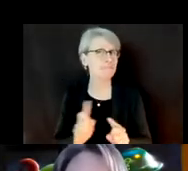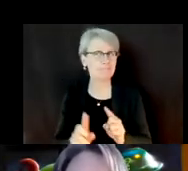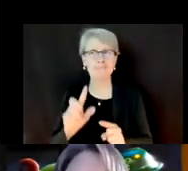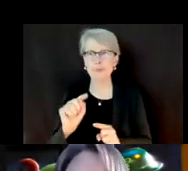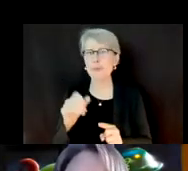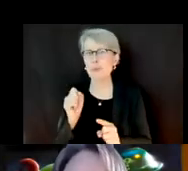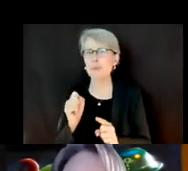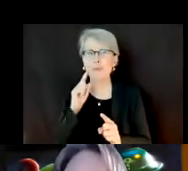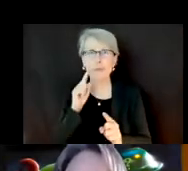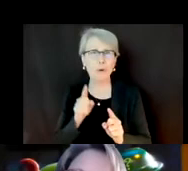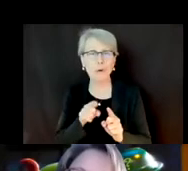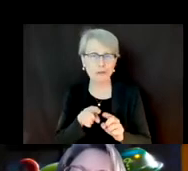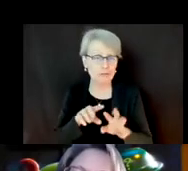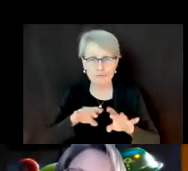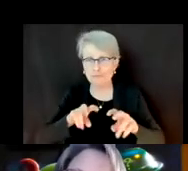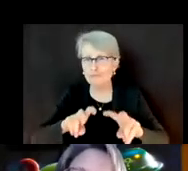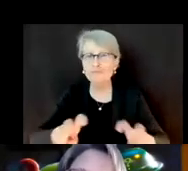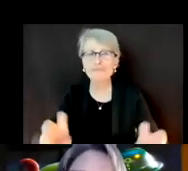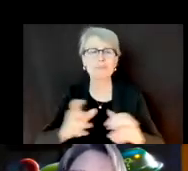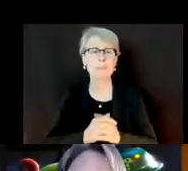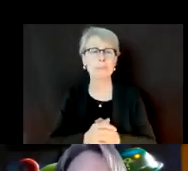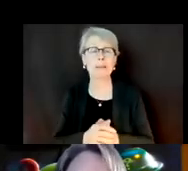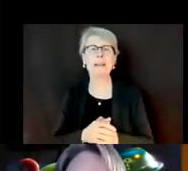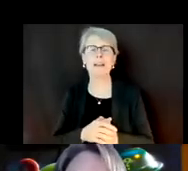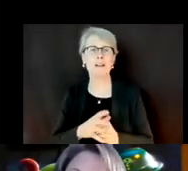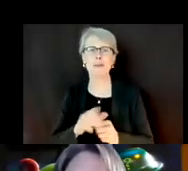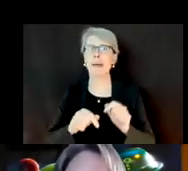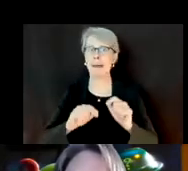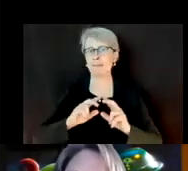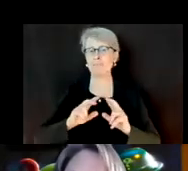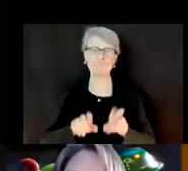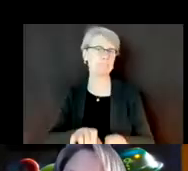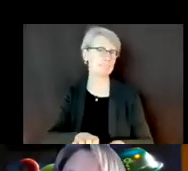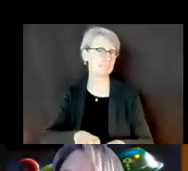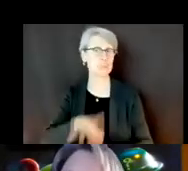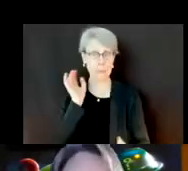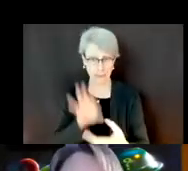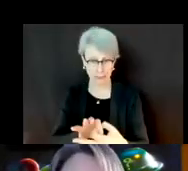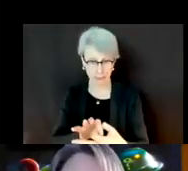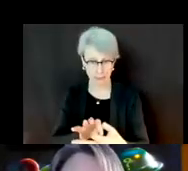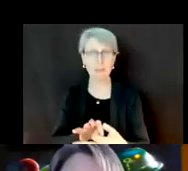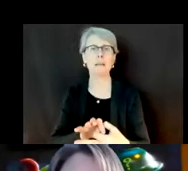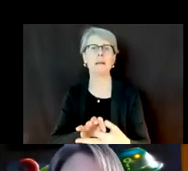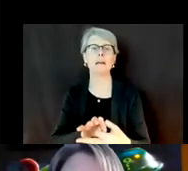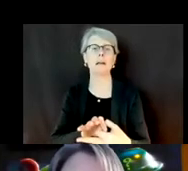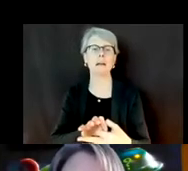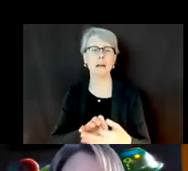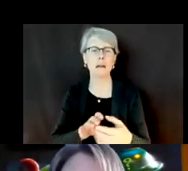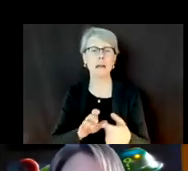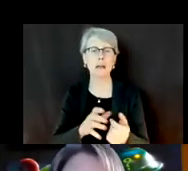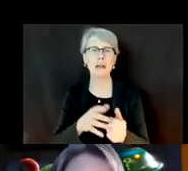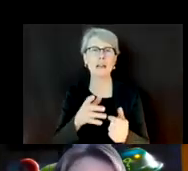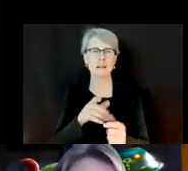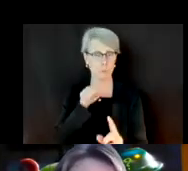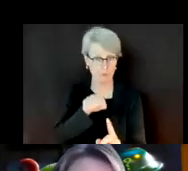search. And what's really interesting about connecting with people in this moment of active interest is that kind of demographics get thrown out the